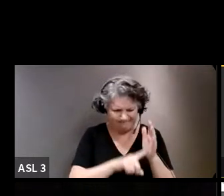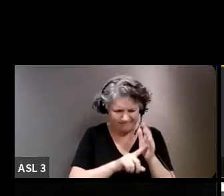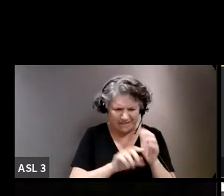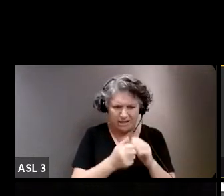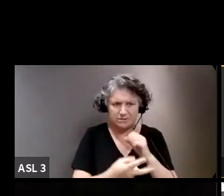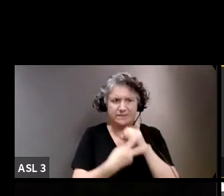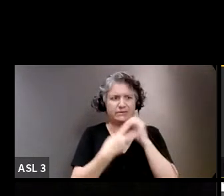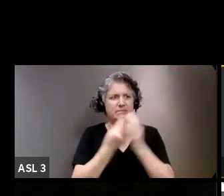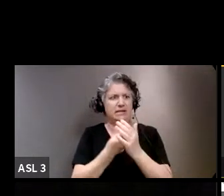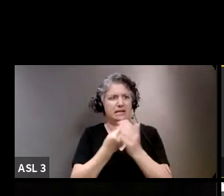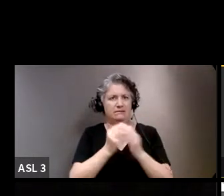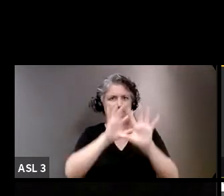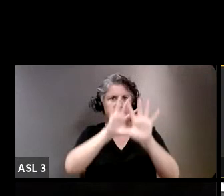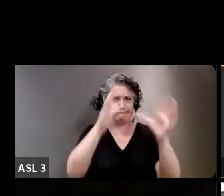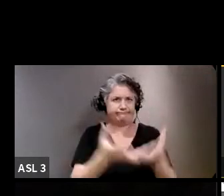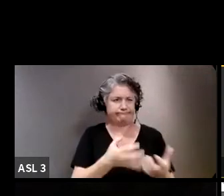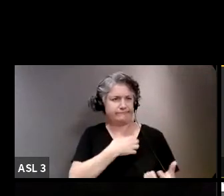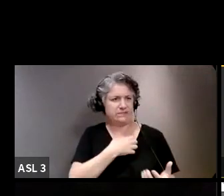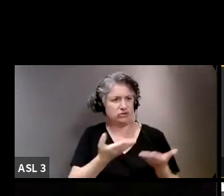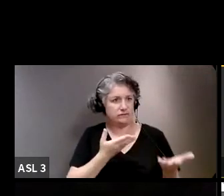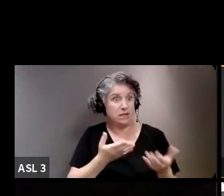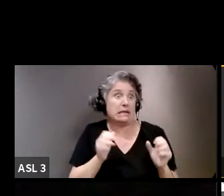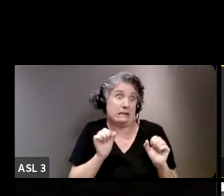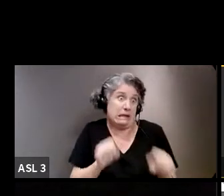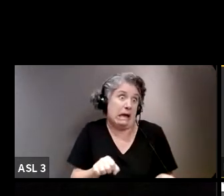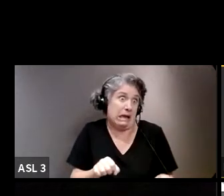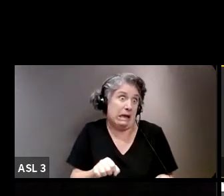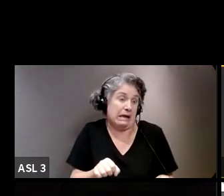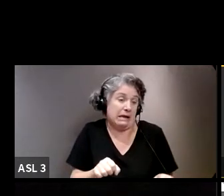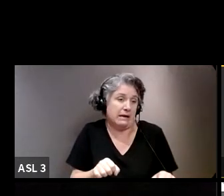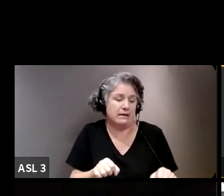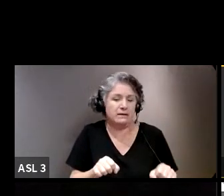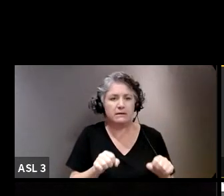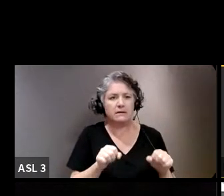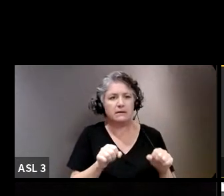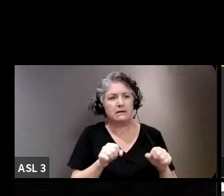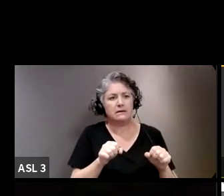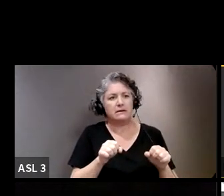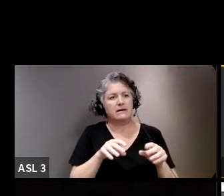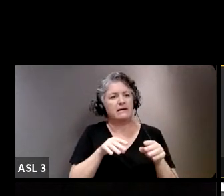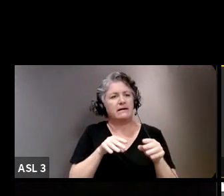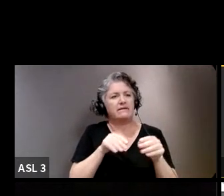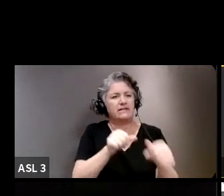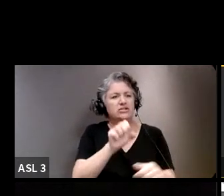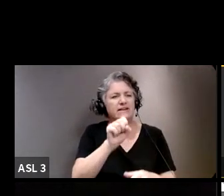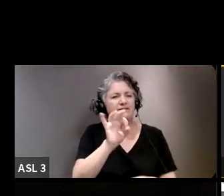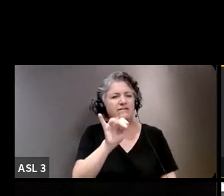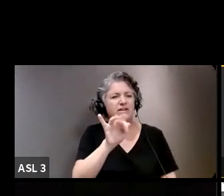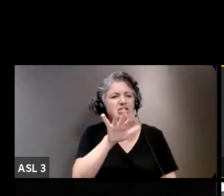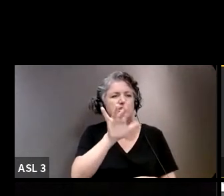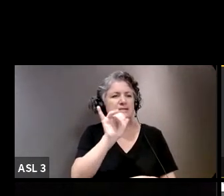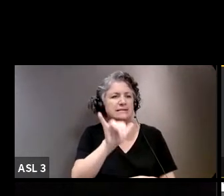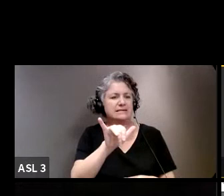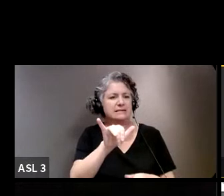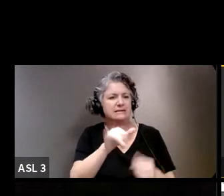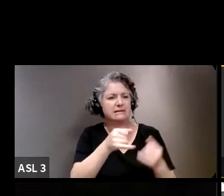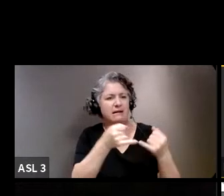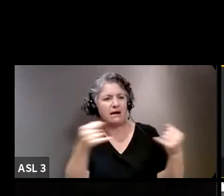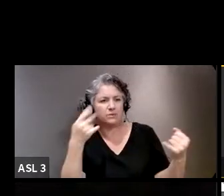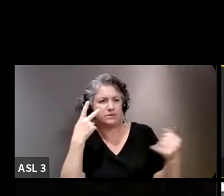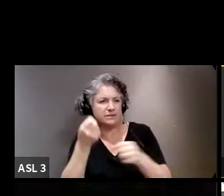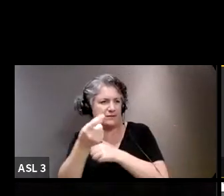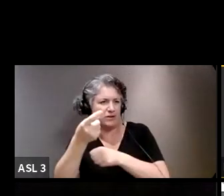ability for us to do that it also and that's the efficiency line 1.5 you're seeing year over year the new